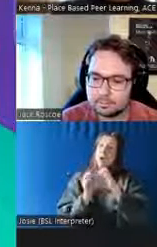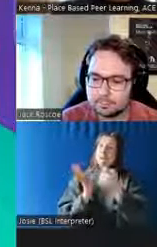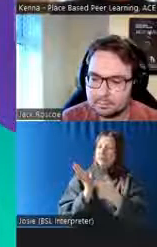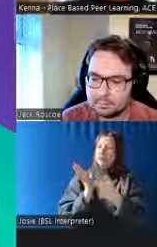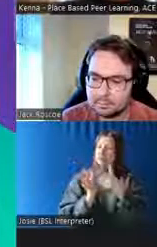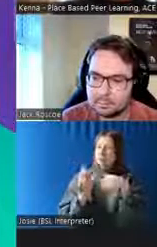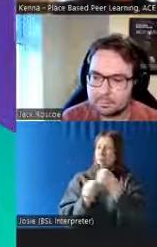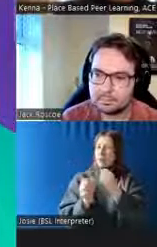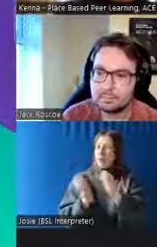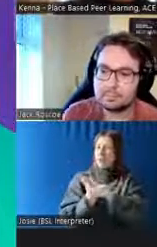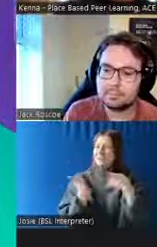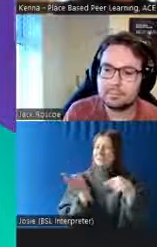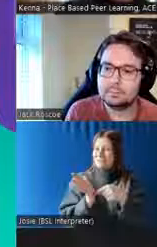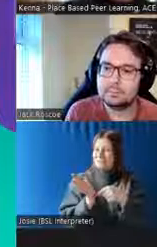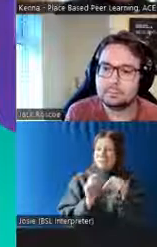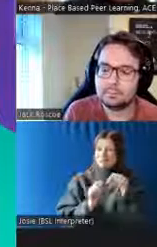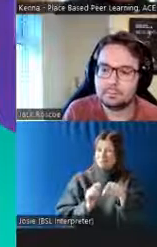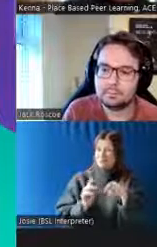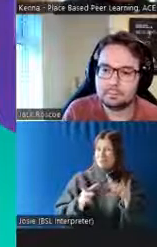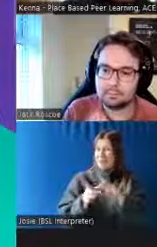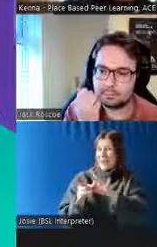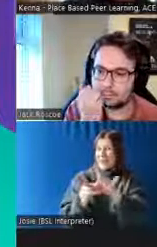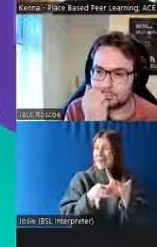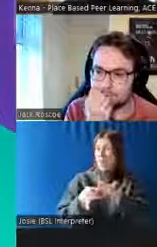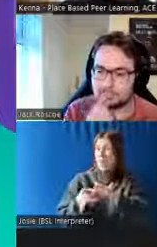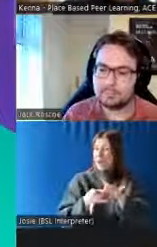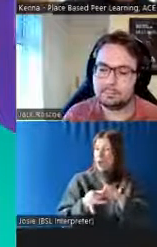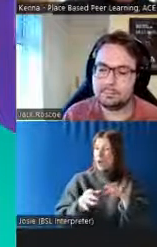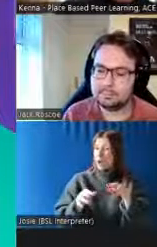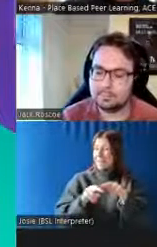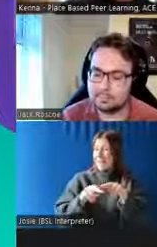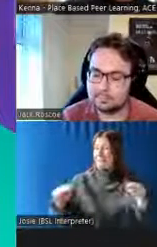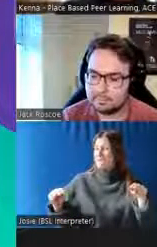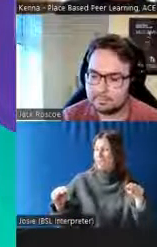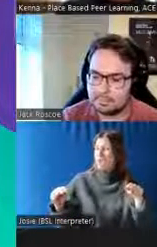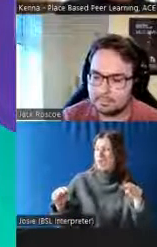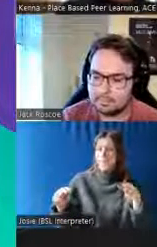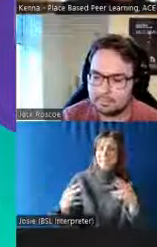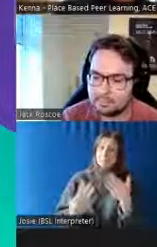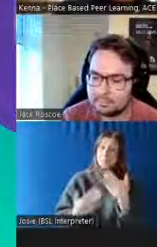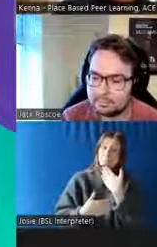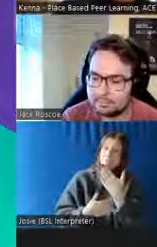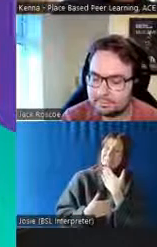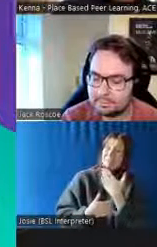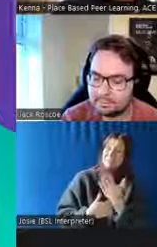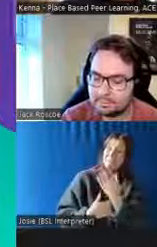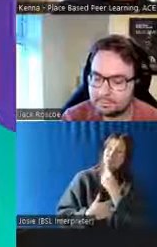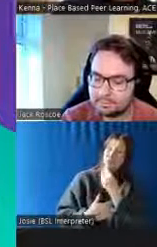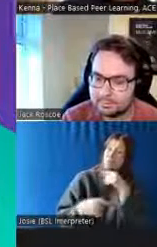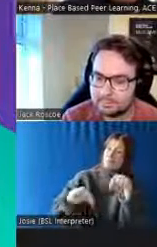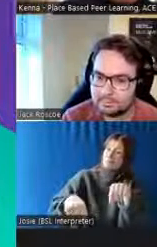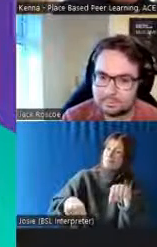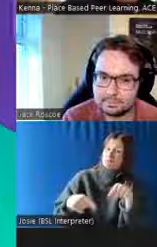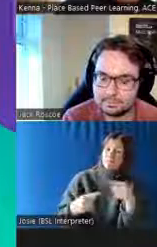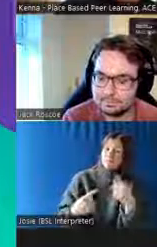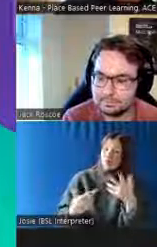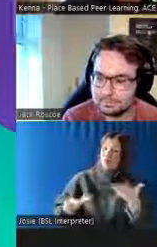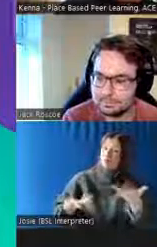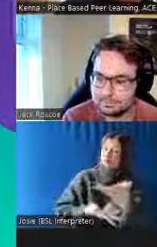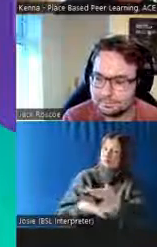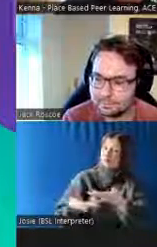of attendees in the event information. I would like to welcome our speaker for today and hand it over to Jack.